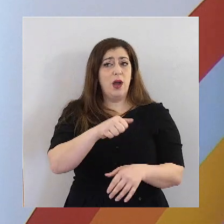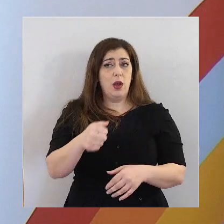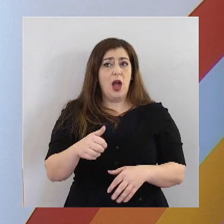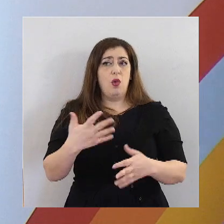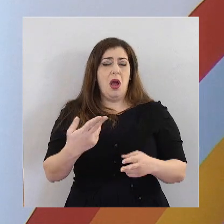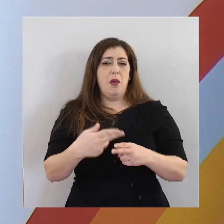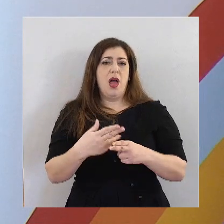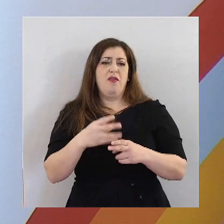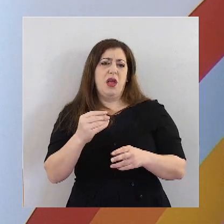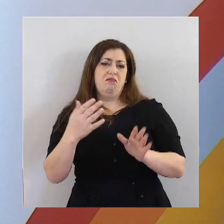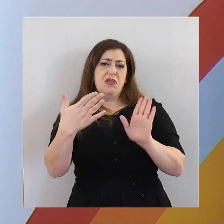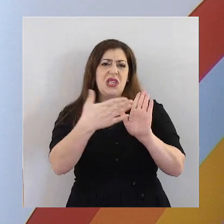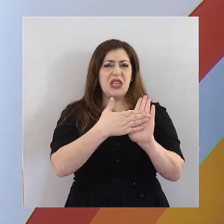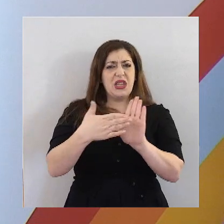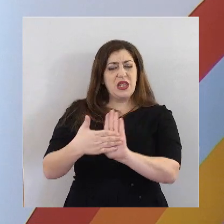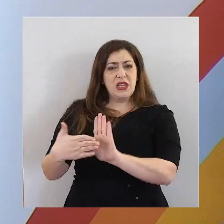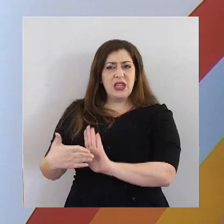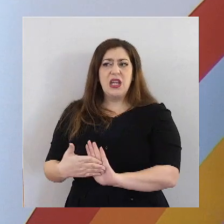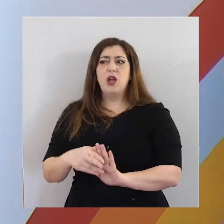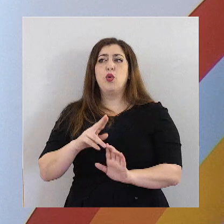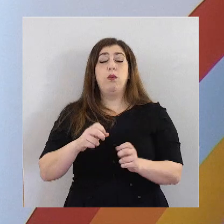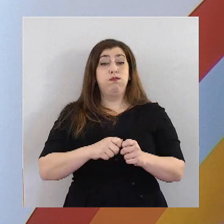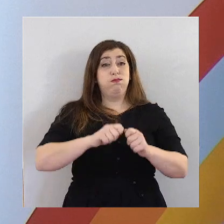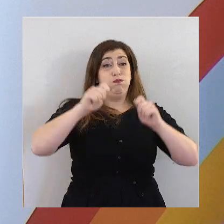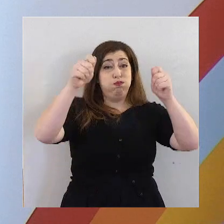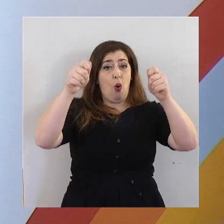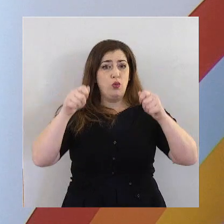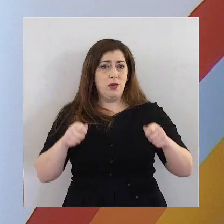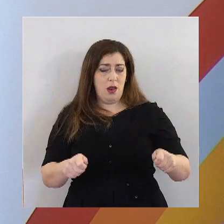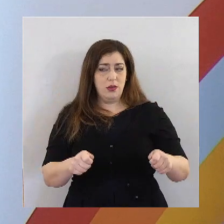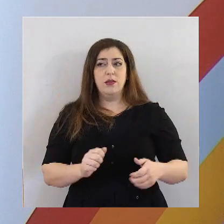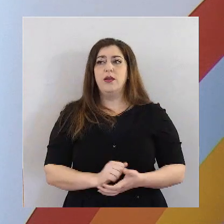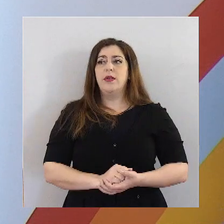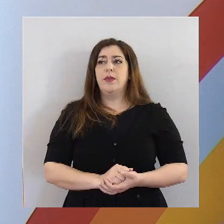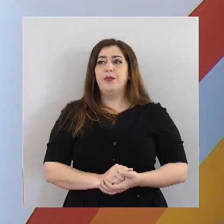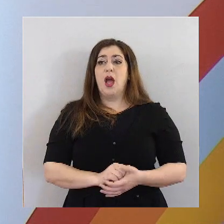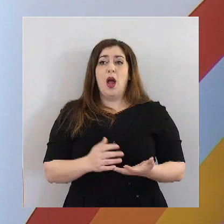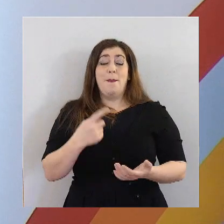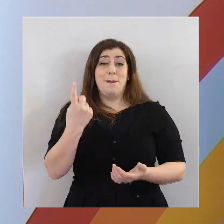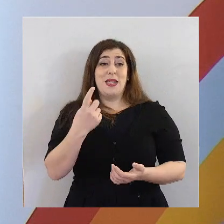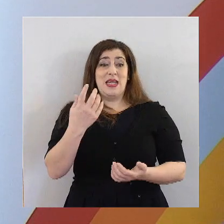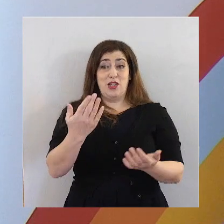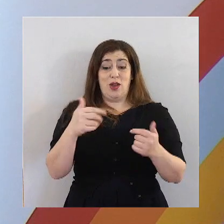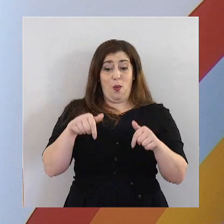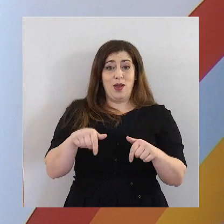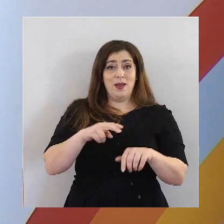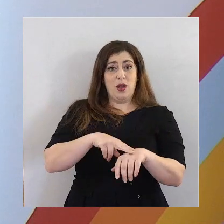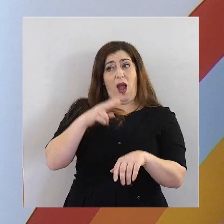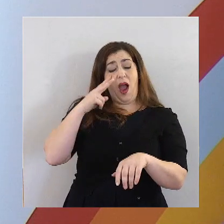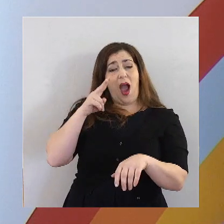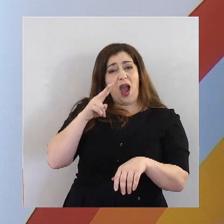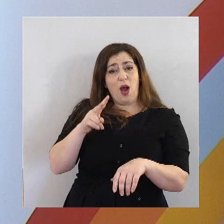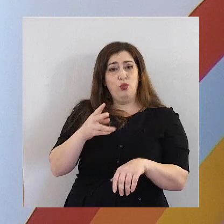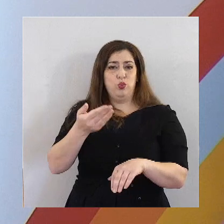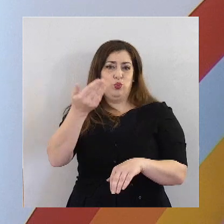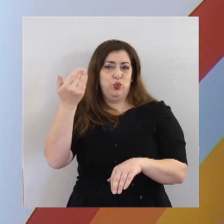You can, for those of you who are present here, see examples of these at the back of the hall,